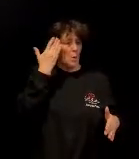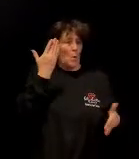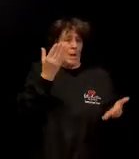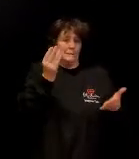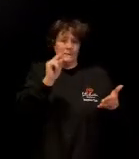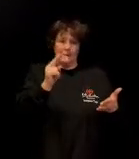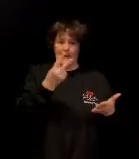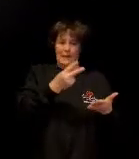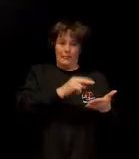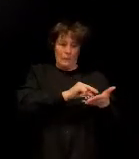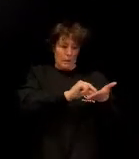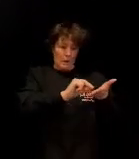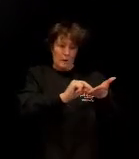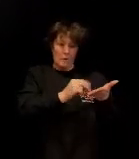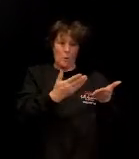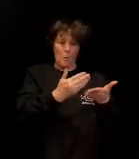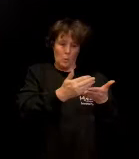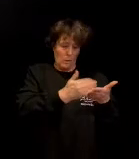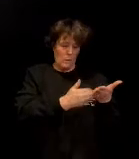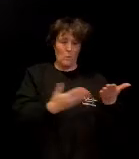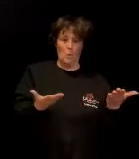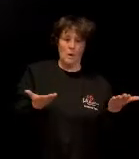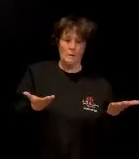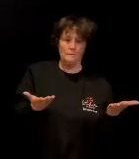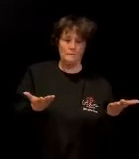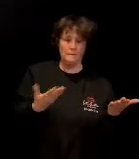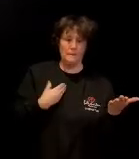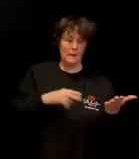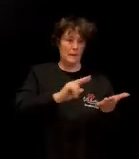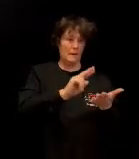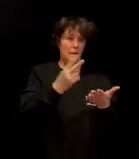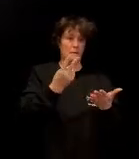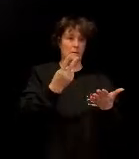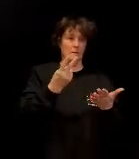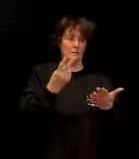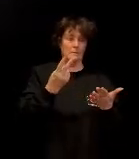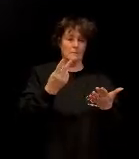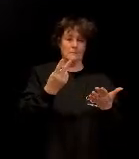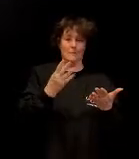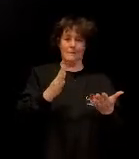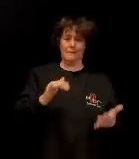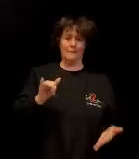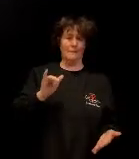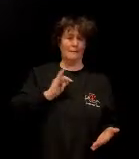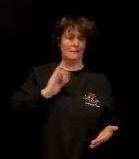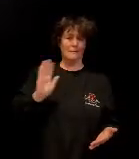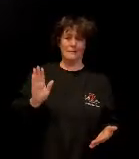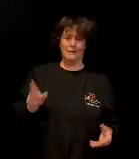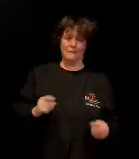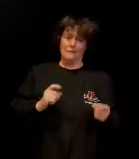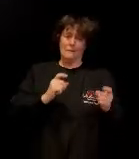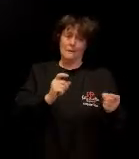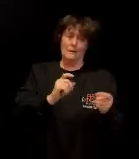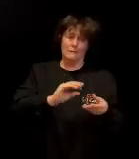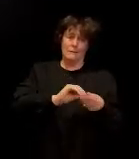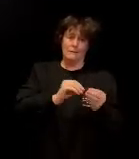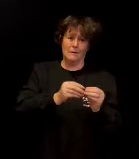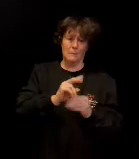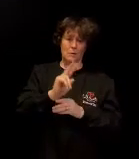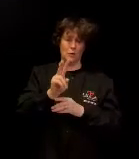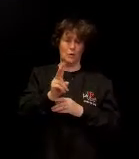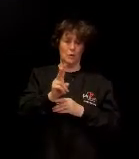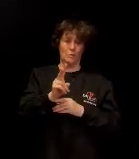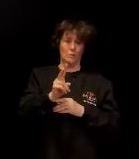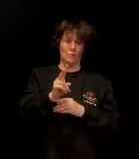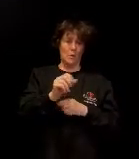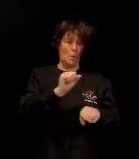is." And you know what she said? She says, "I was never given a number two." She said, "I've been working on number one